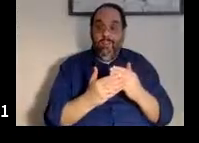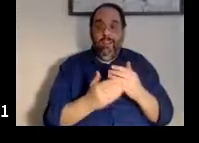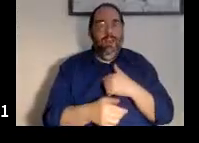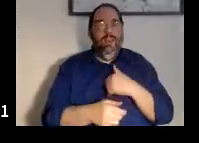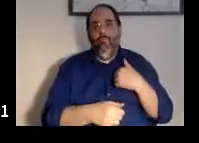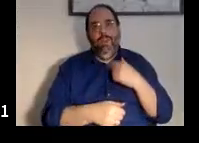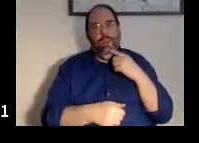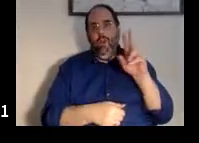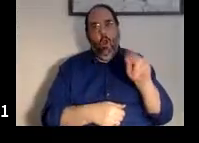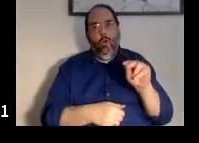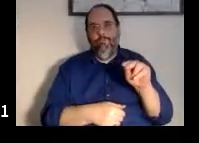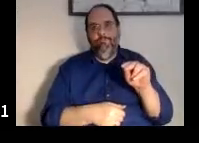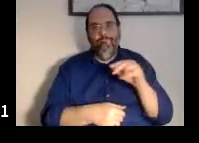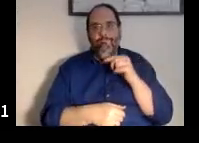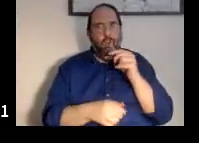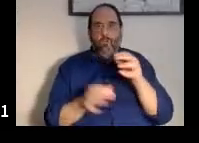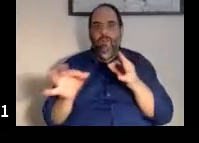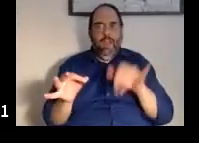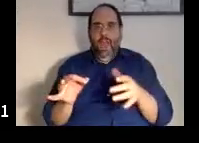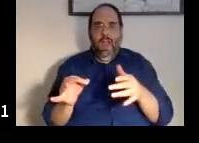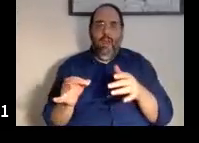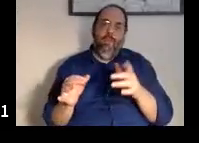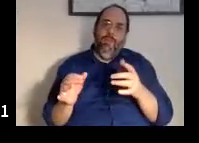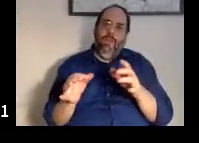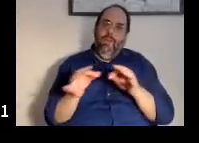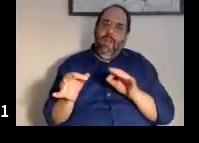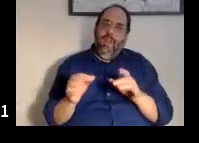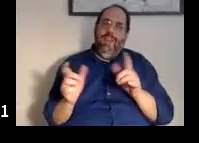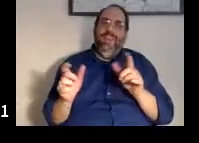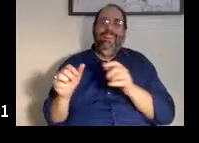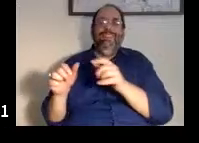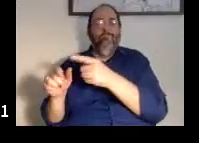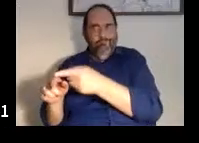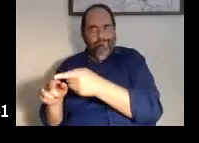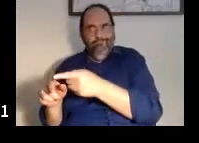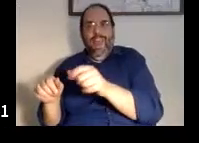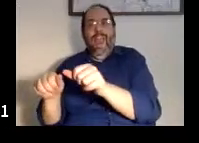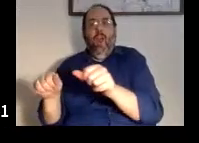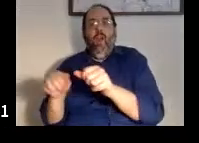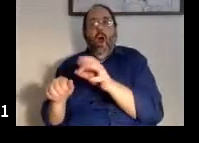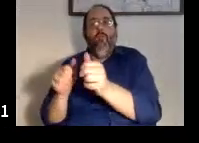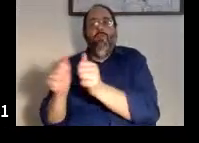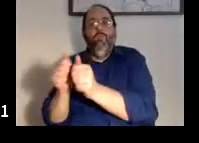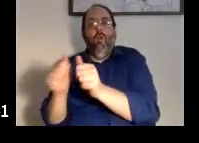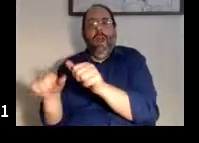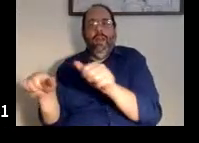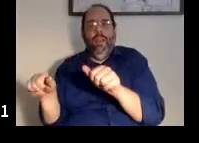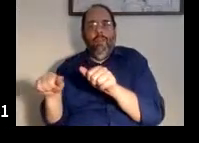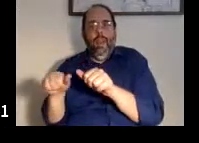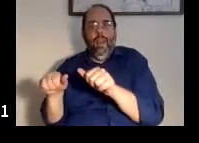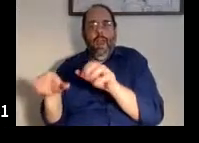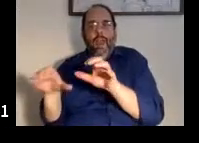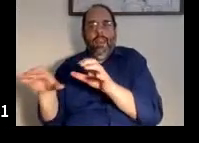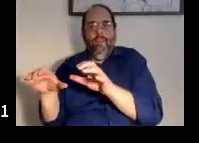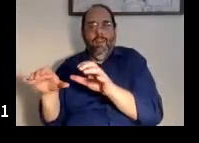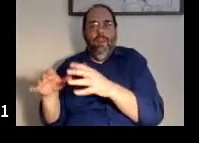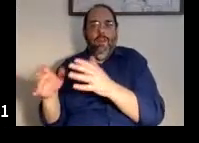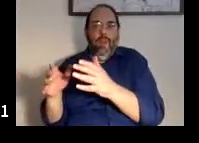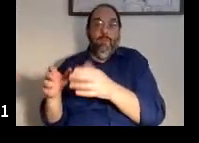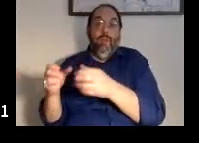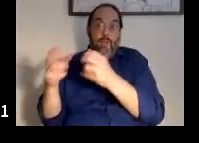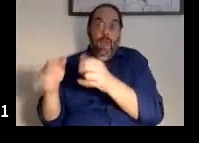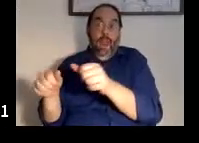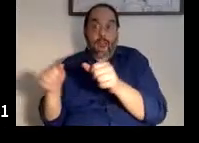consider. We'd consider that area an area of sport activity. It might be many areas of sport activity all within the one